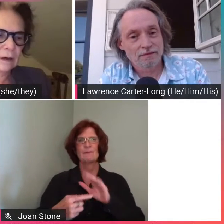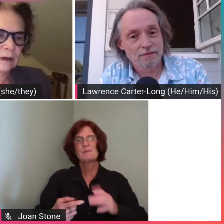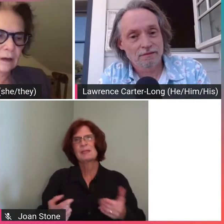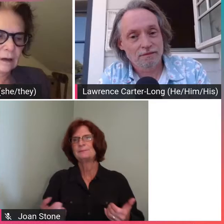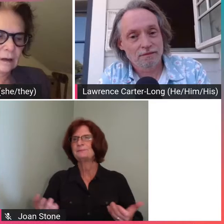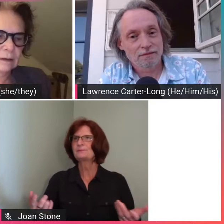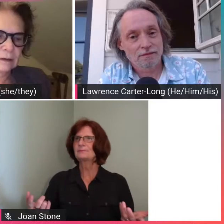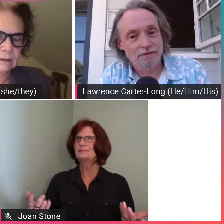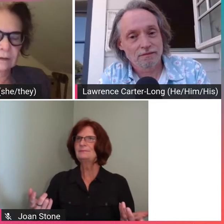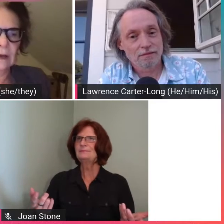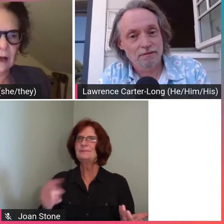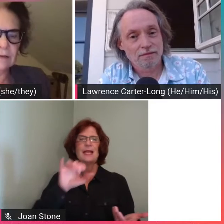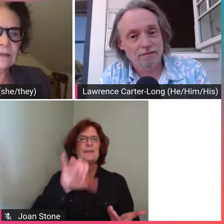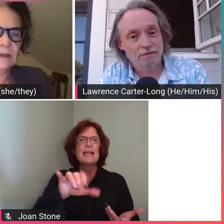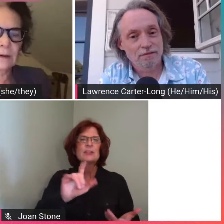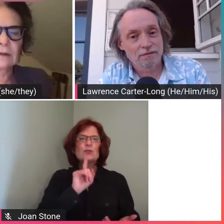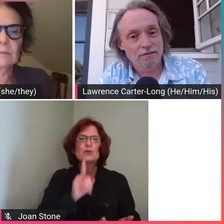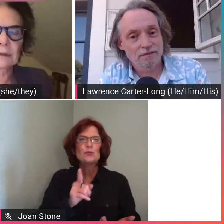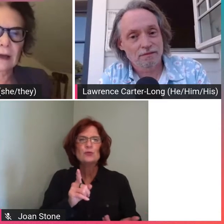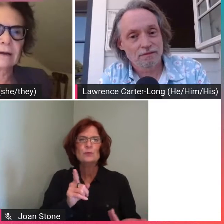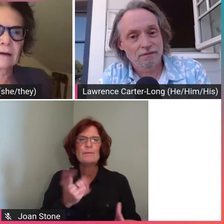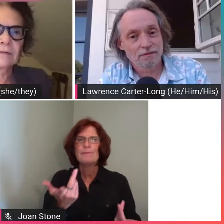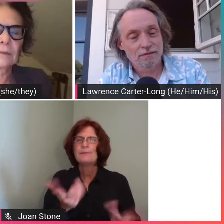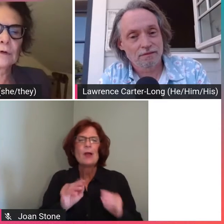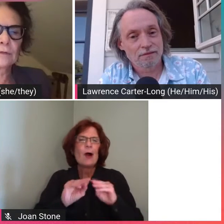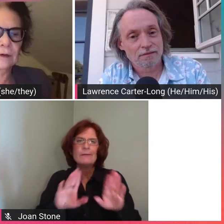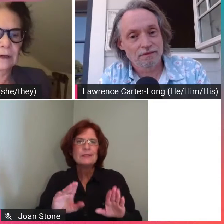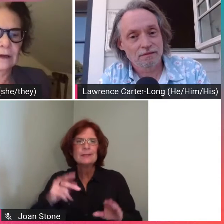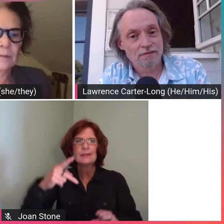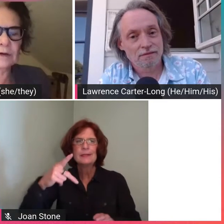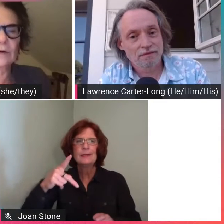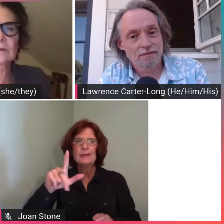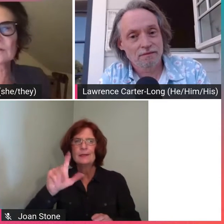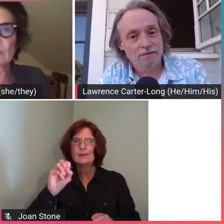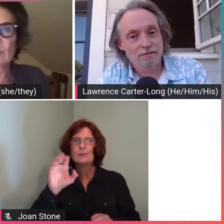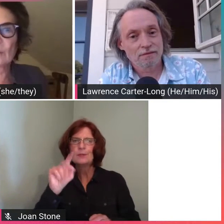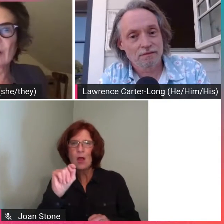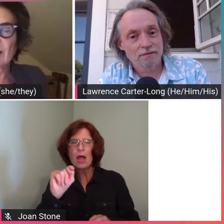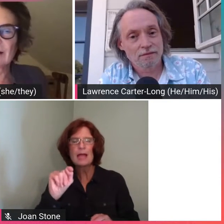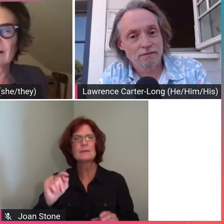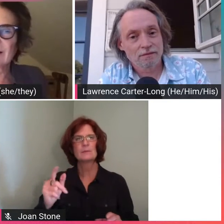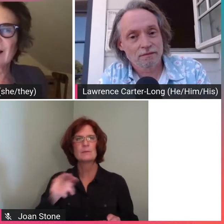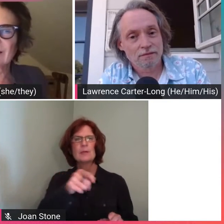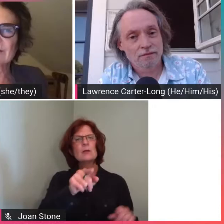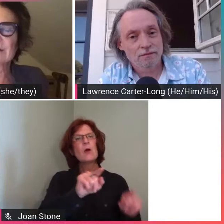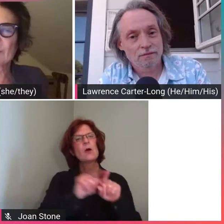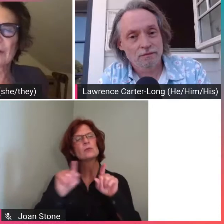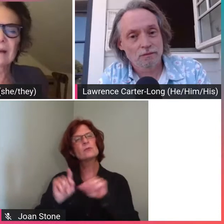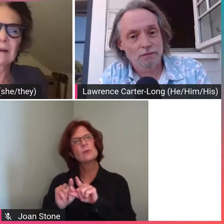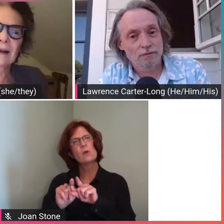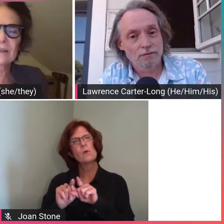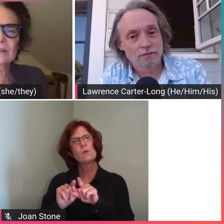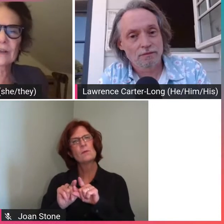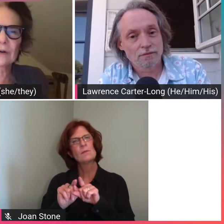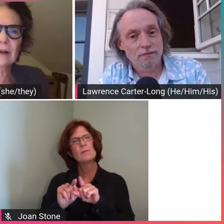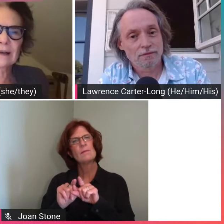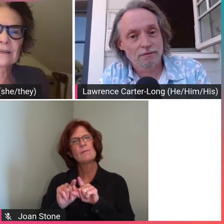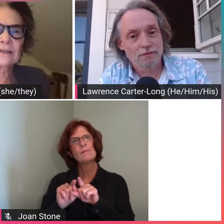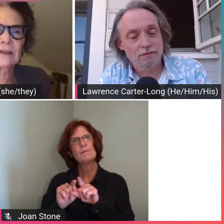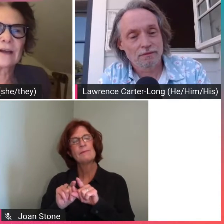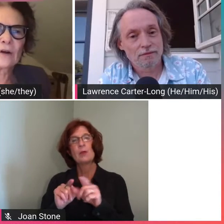for, obviously the plot of the movie, but it also kind of in some way,